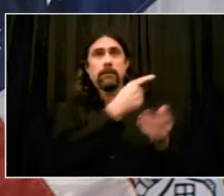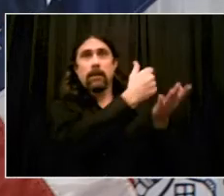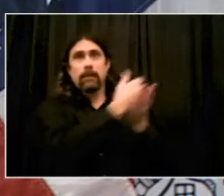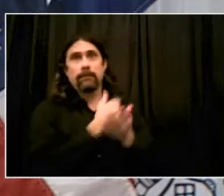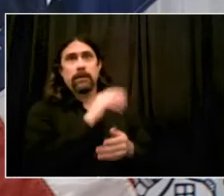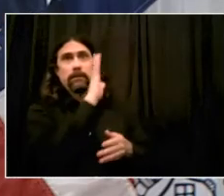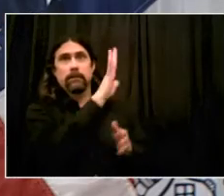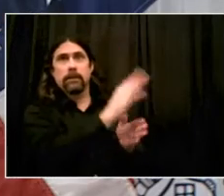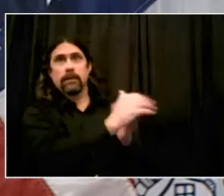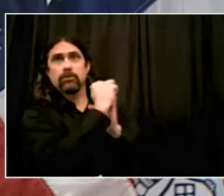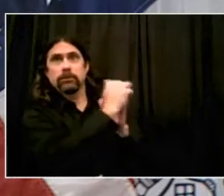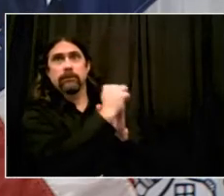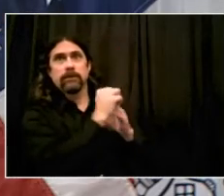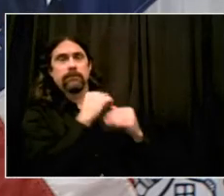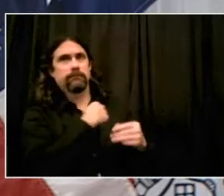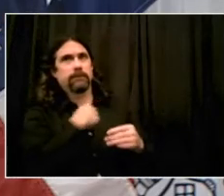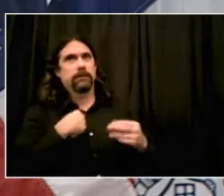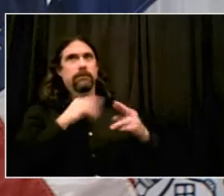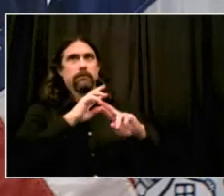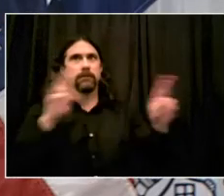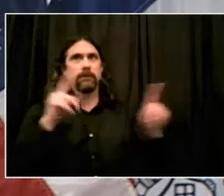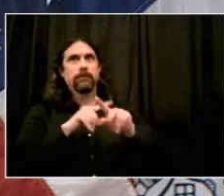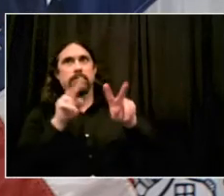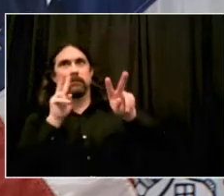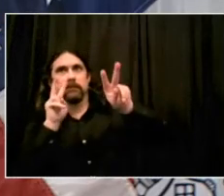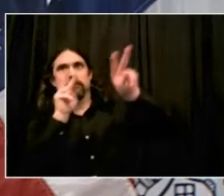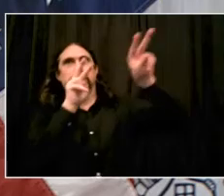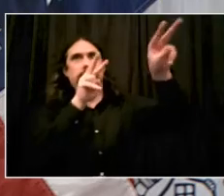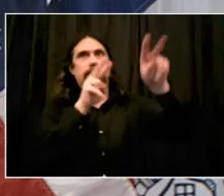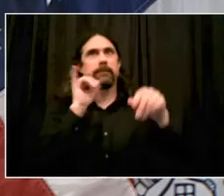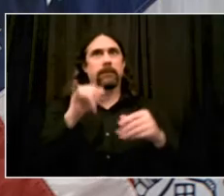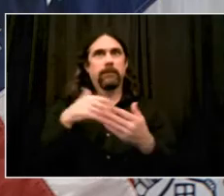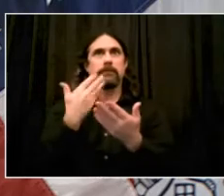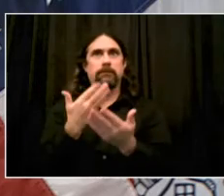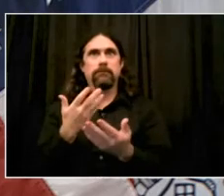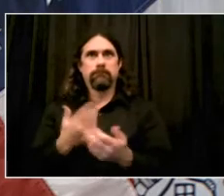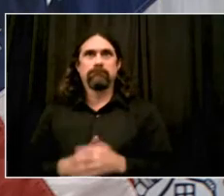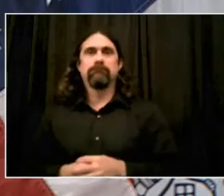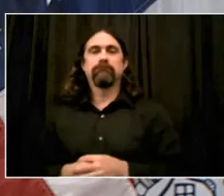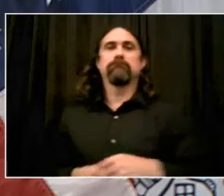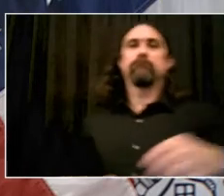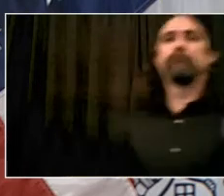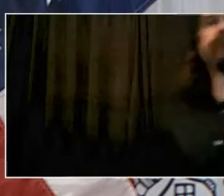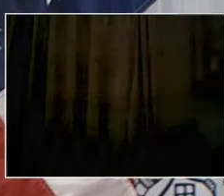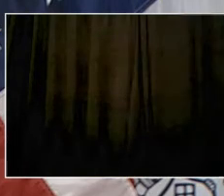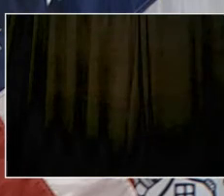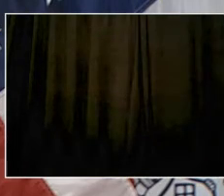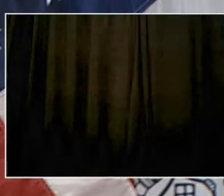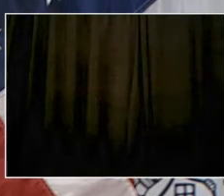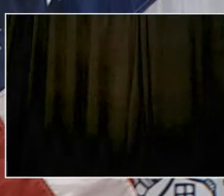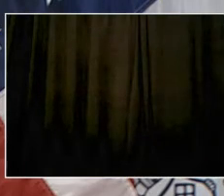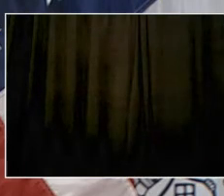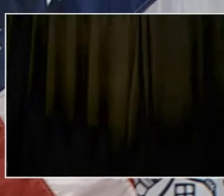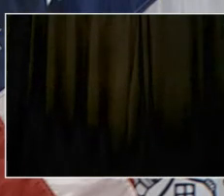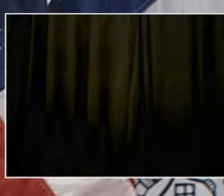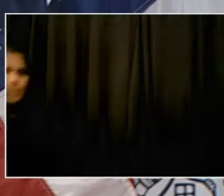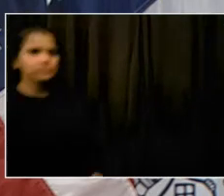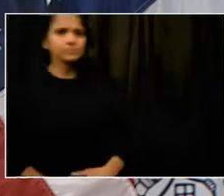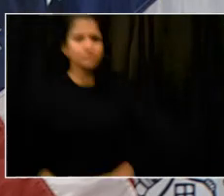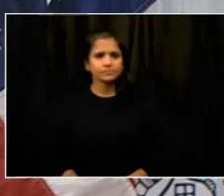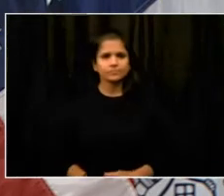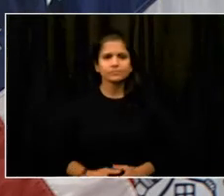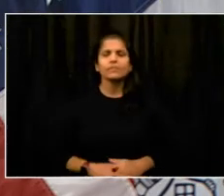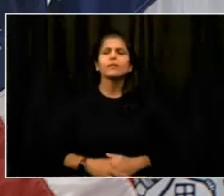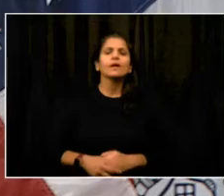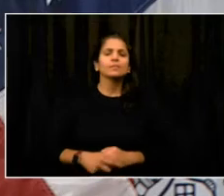everyone, let's talk about something else that's absolutely crucial to not only our present, but our future and our recovery, and that is